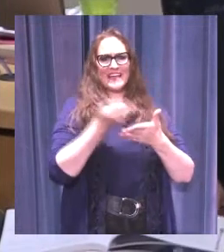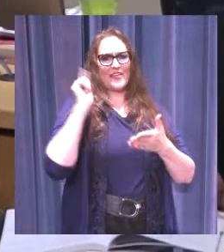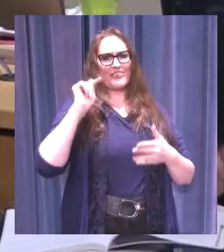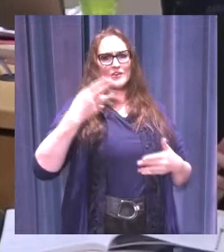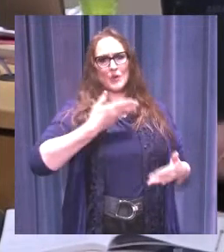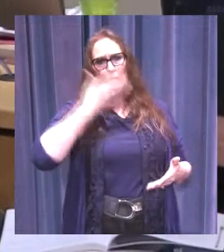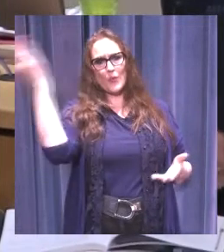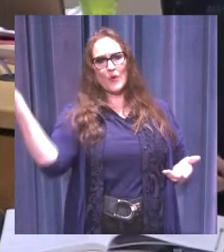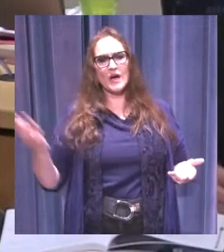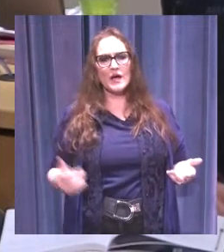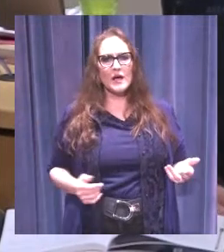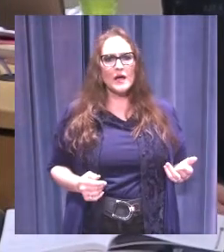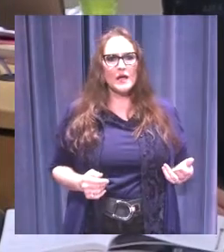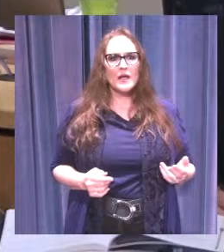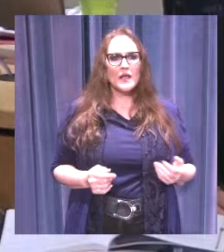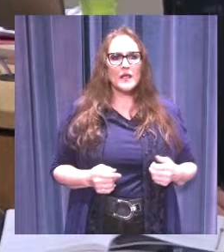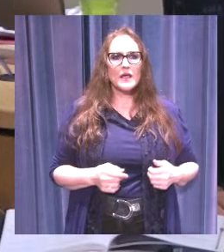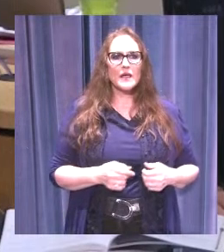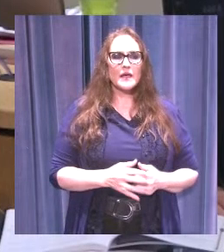Thursday.